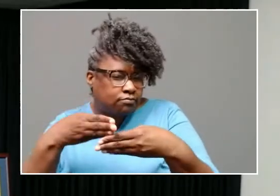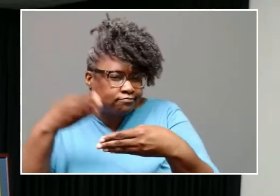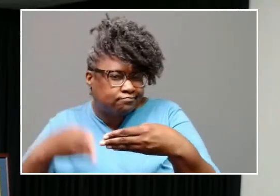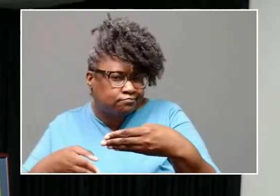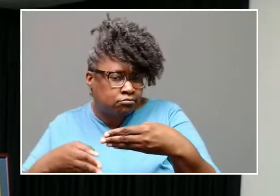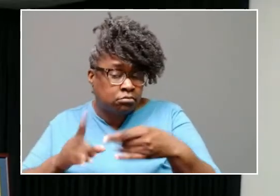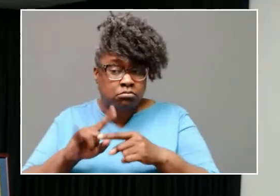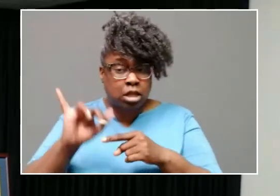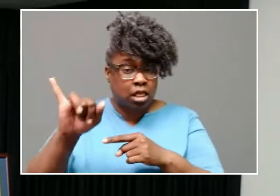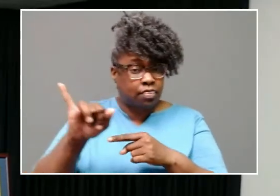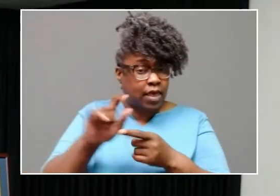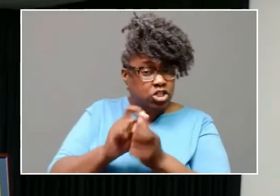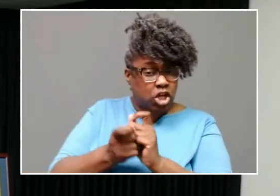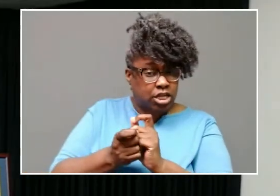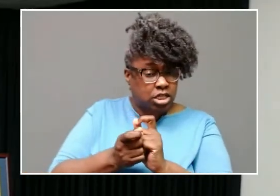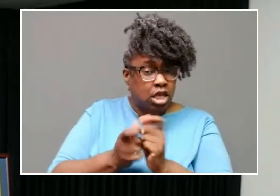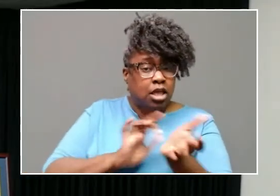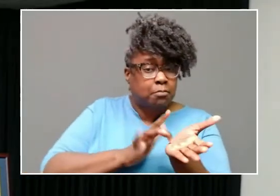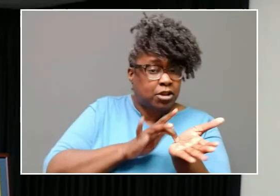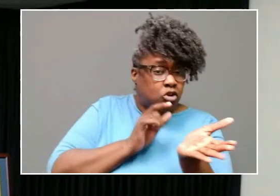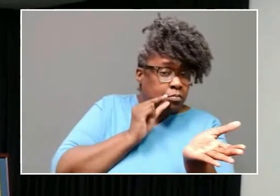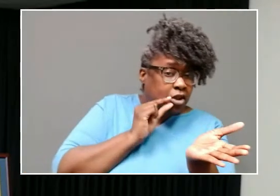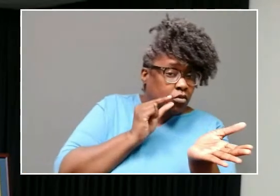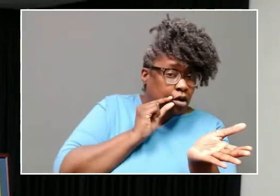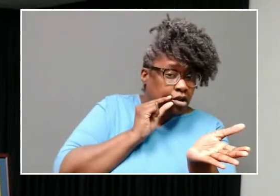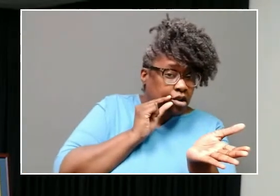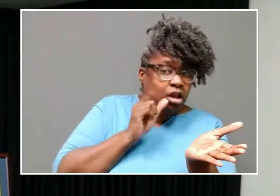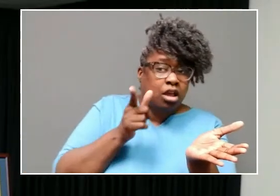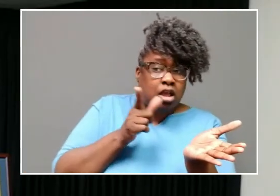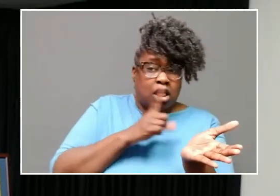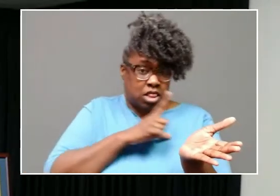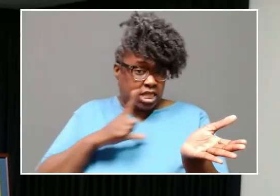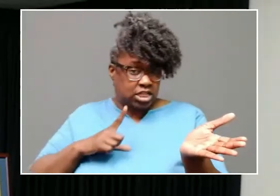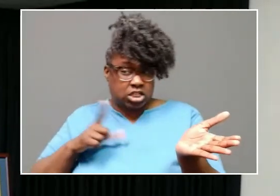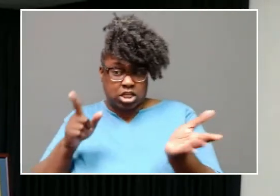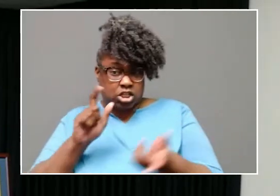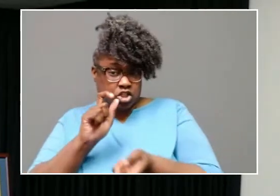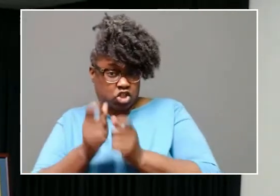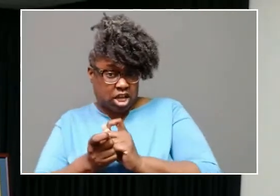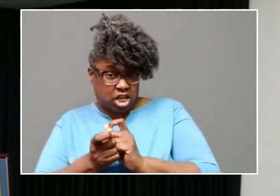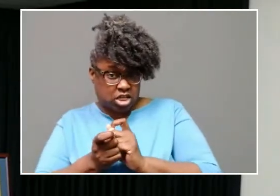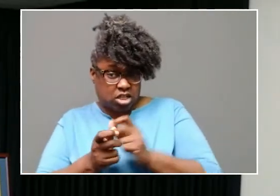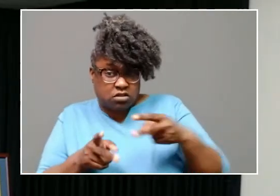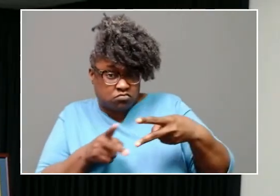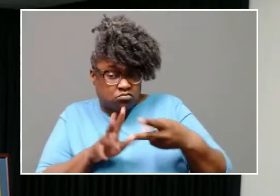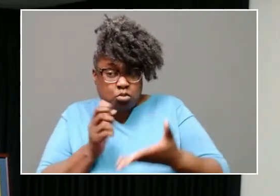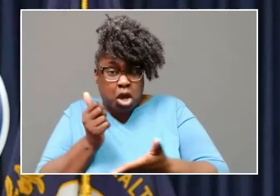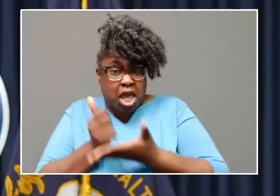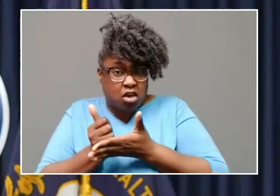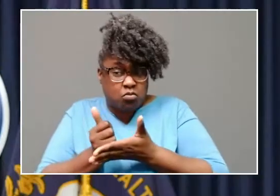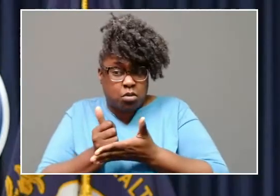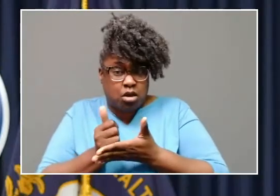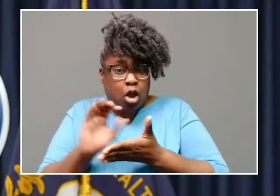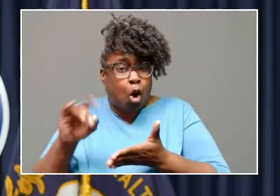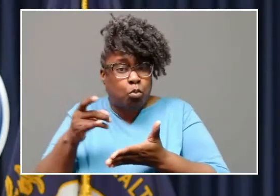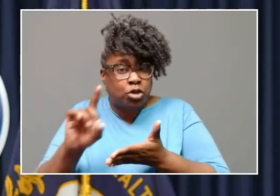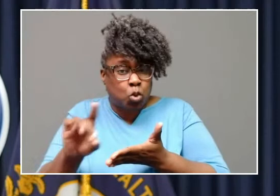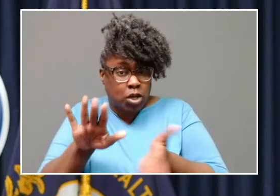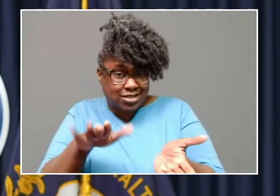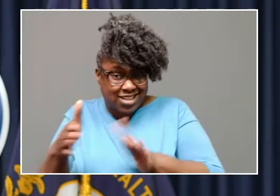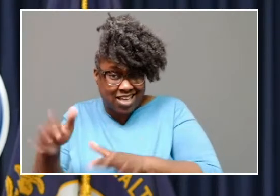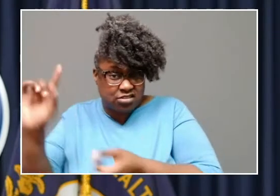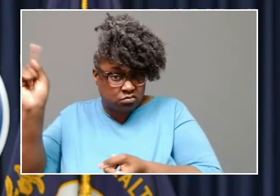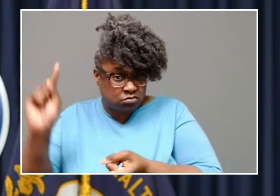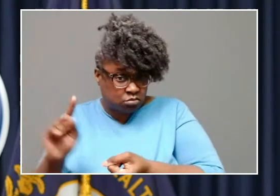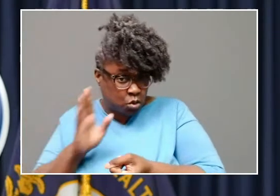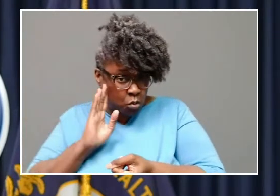change to medical marijuana, and along with the legislature's change, is going to help decrease opioid deaths? Thank you. Well,